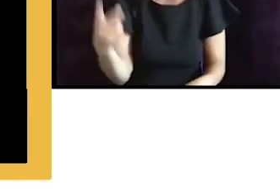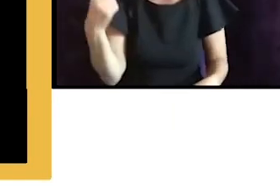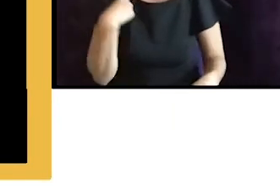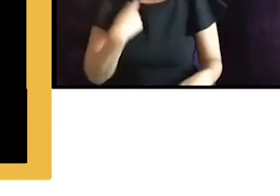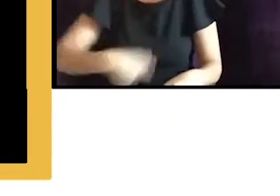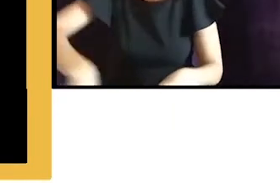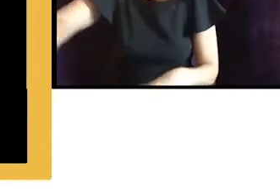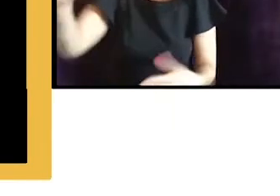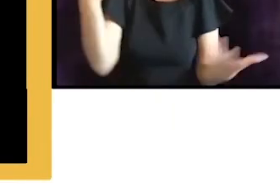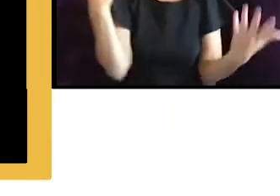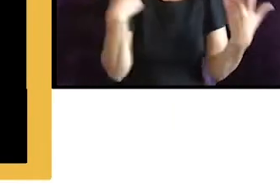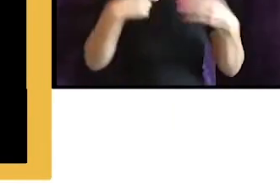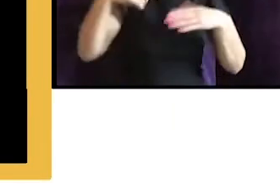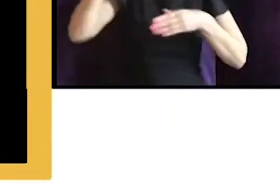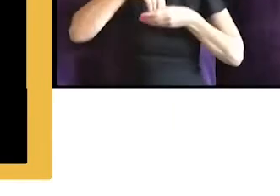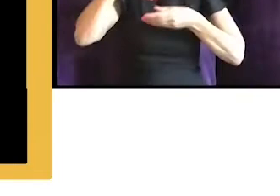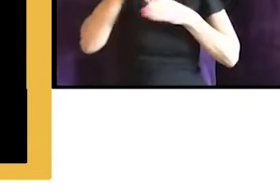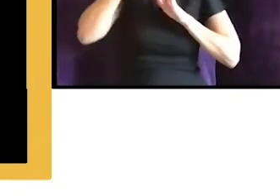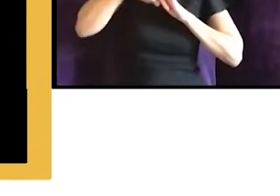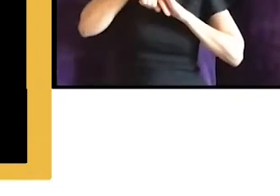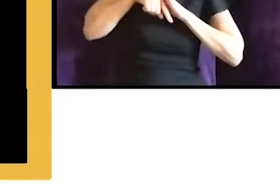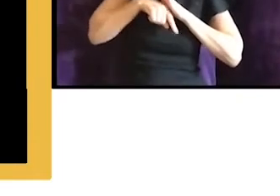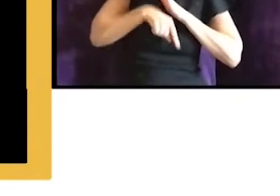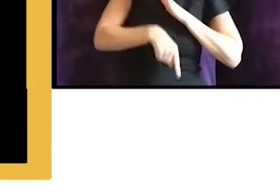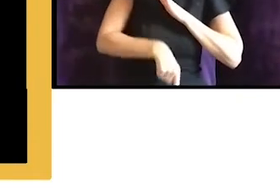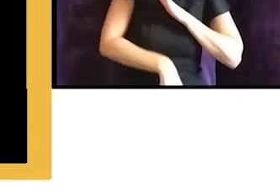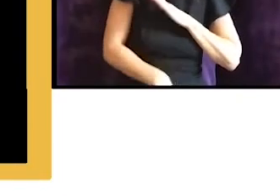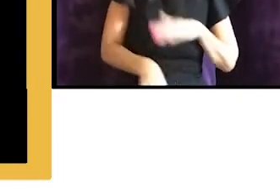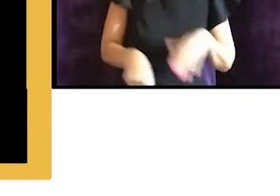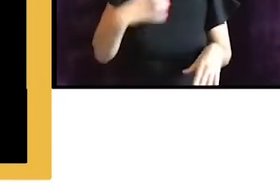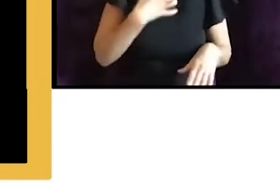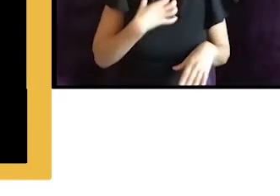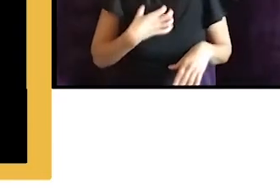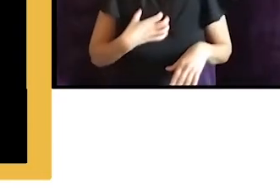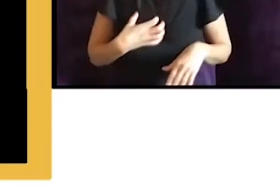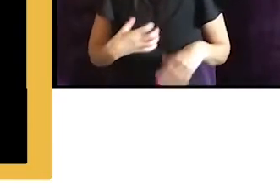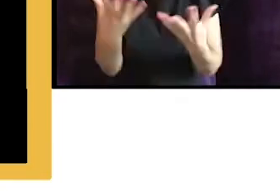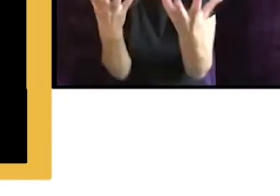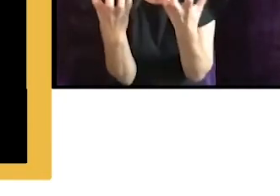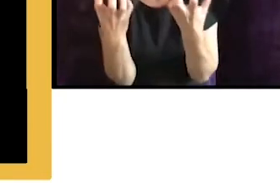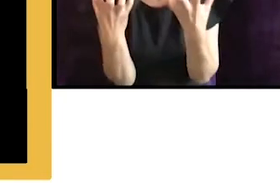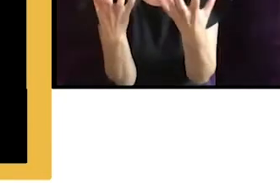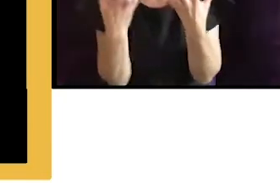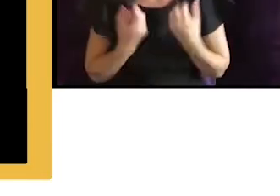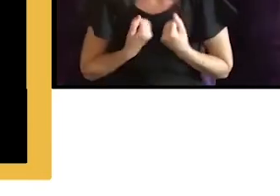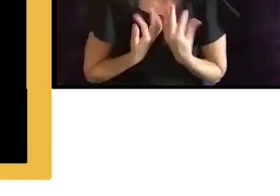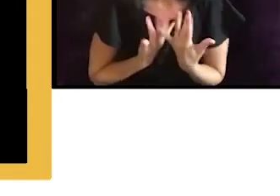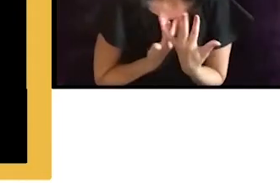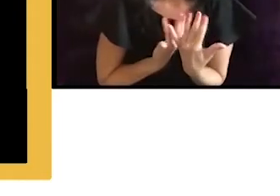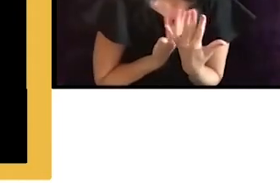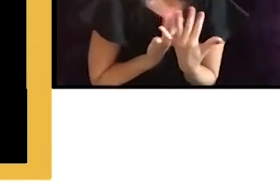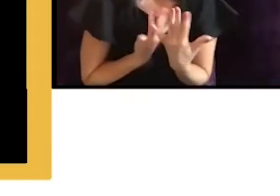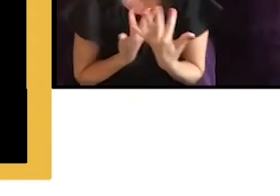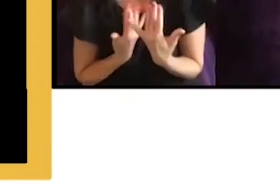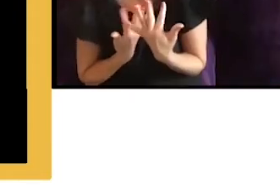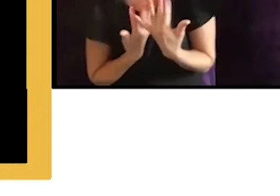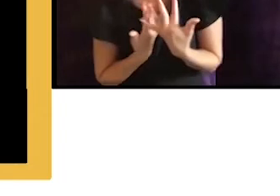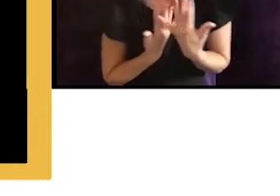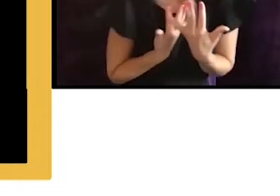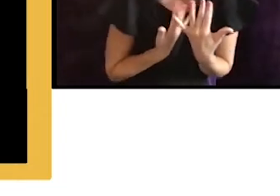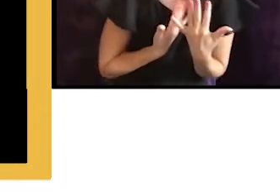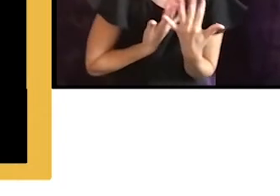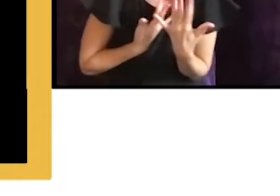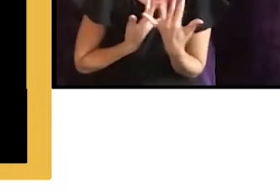day, under the hide of me, there's such a hungry yearning burning inside